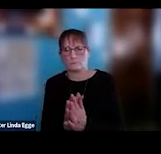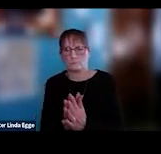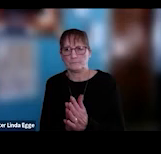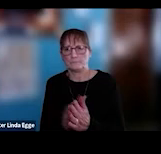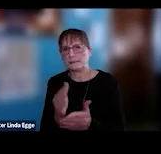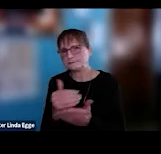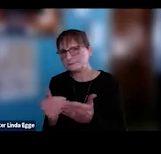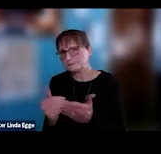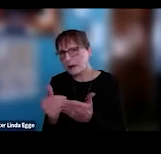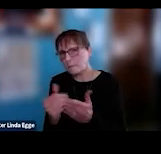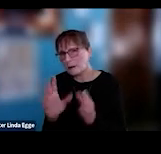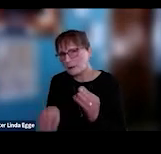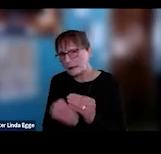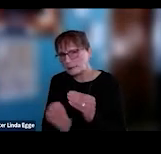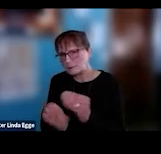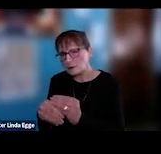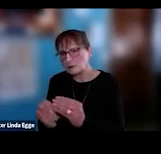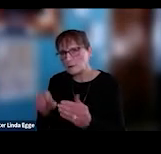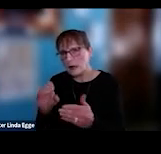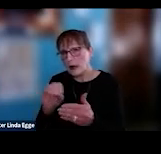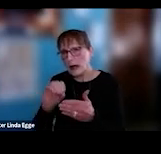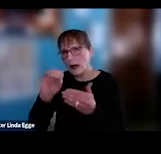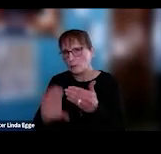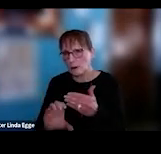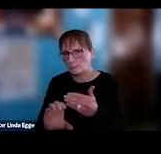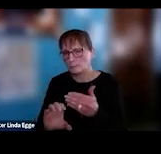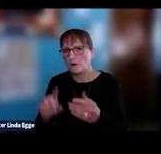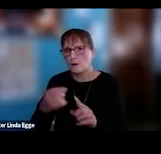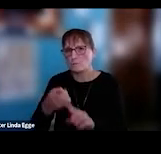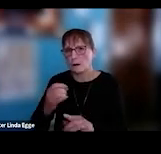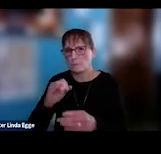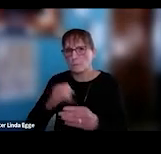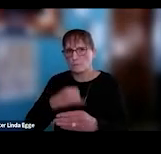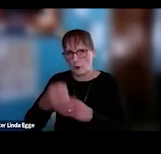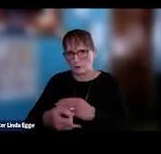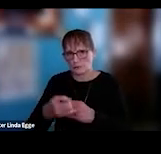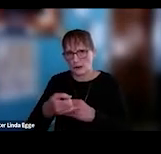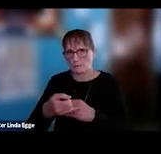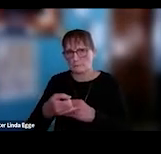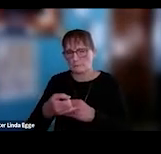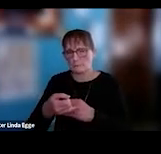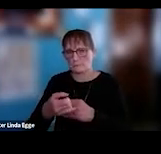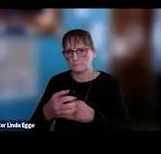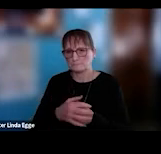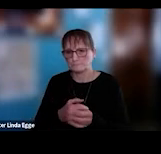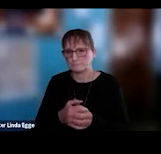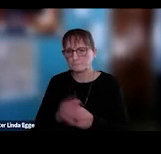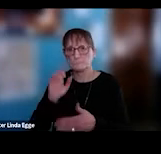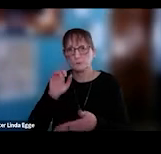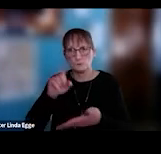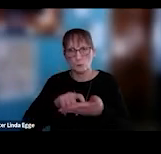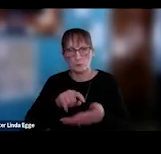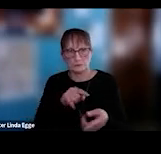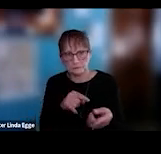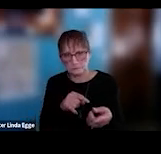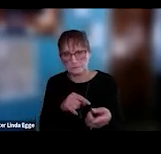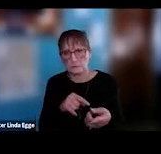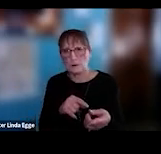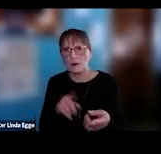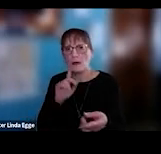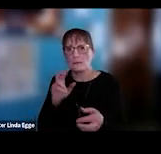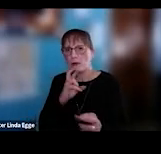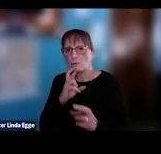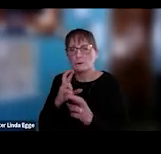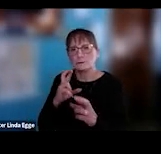some of the additional outcomes from the project. You can see that